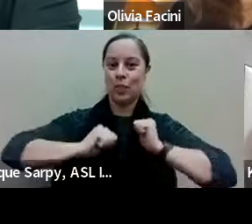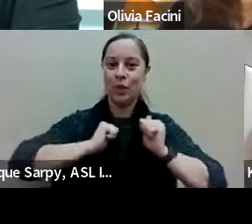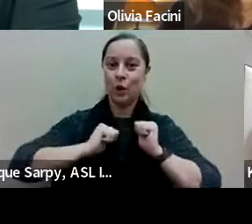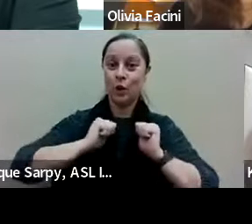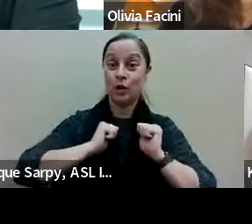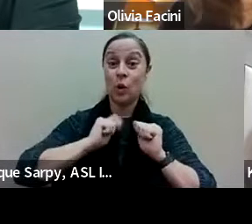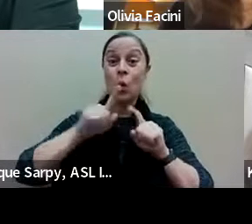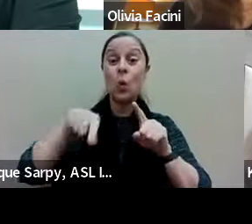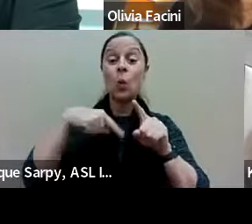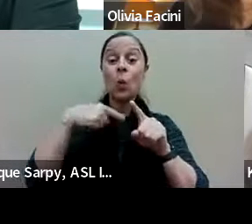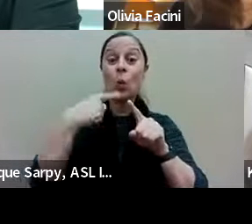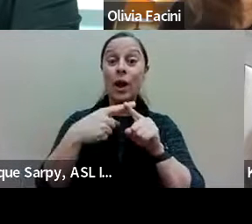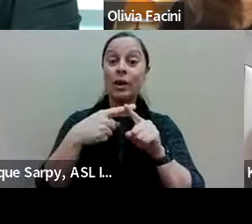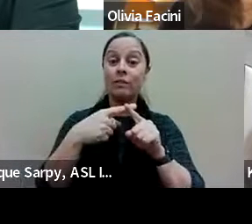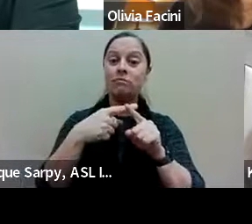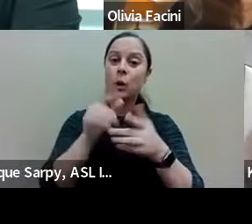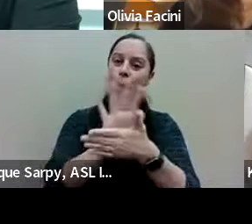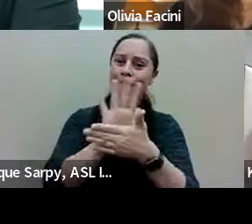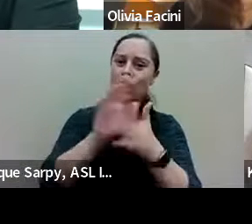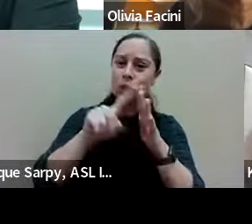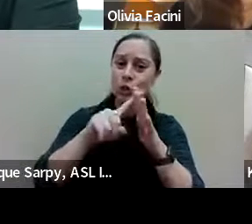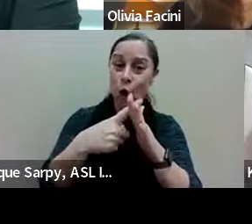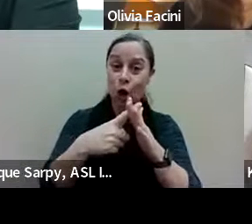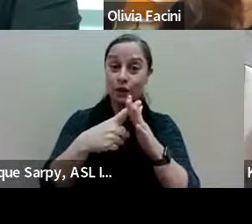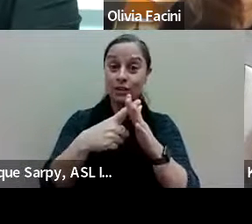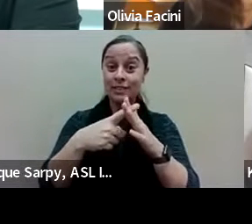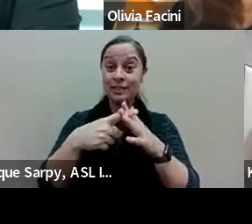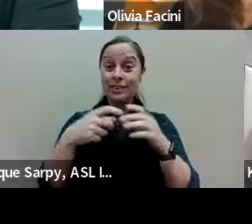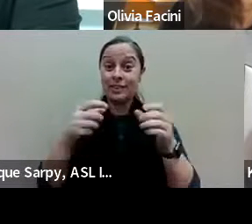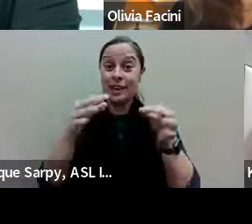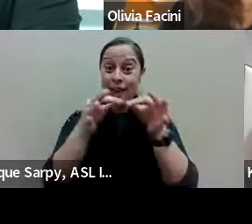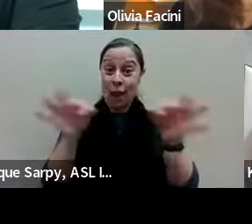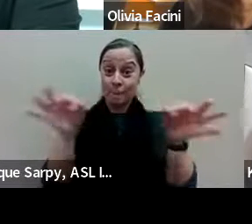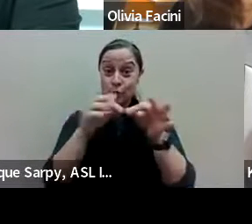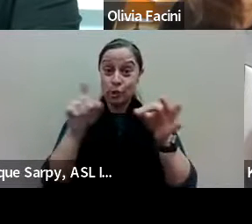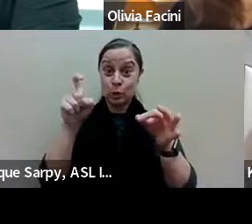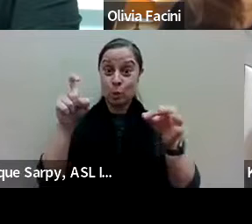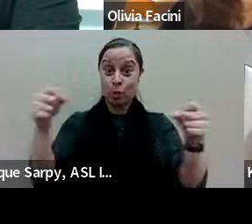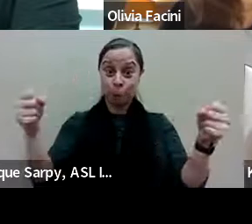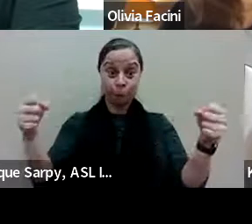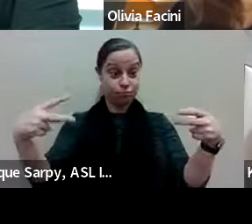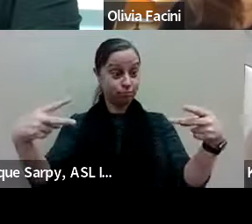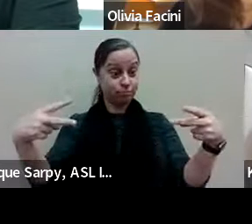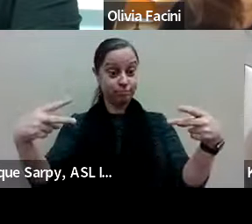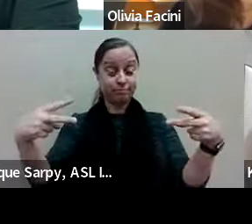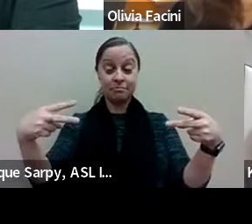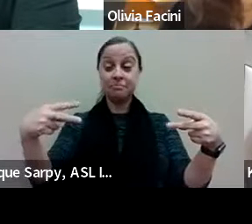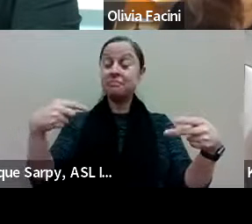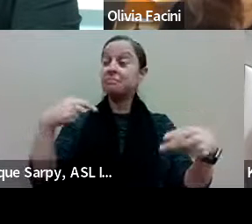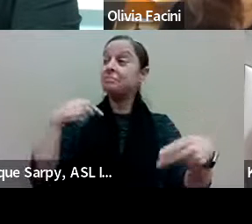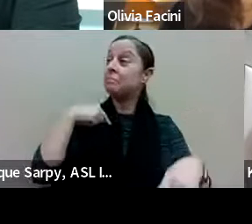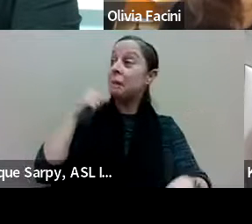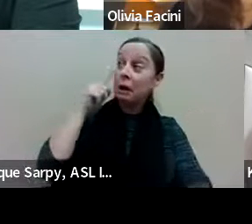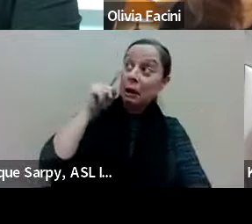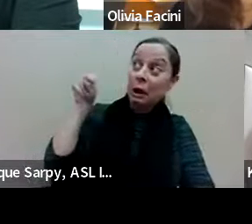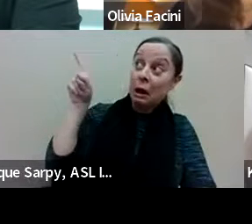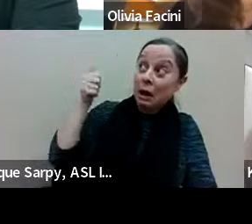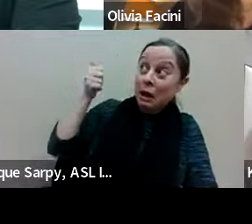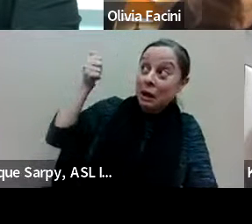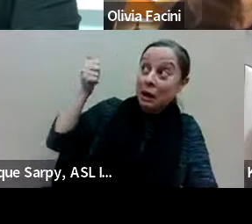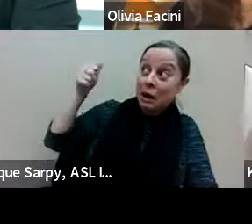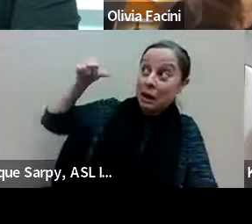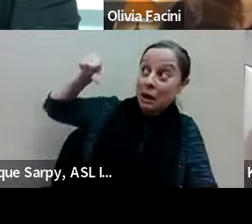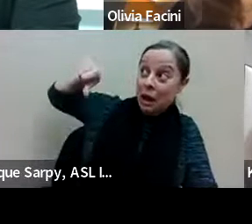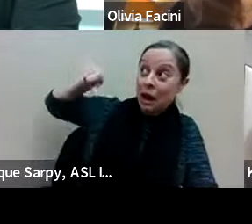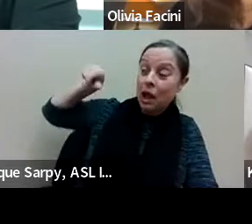the movie starts and the captions are supposed to come on, I give the staff member a thumbs up or a thumbs down, and